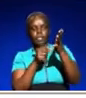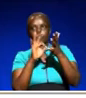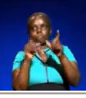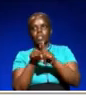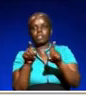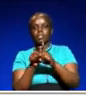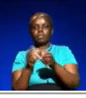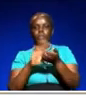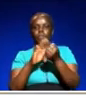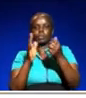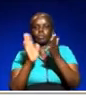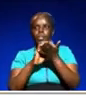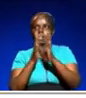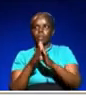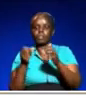becomes